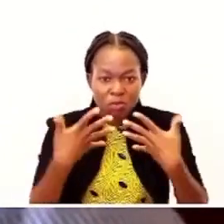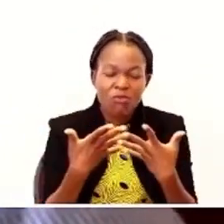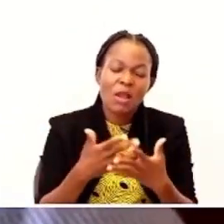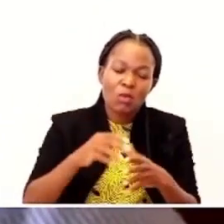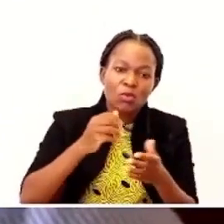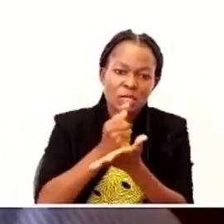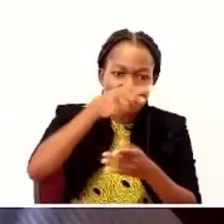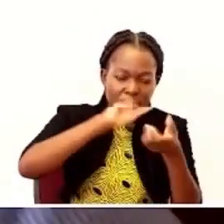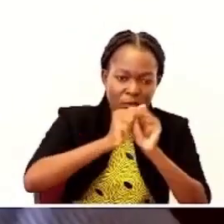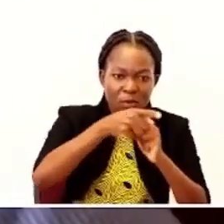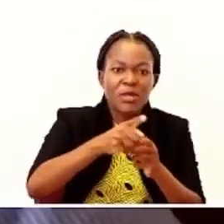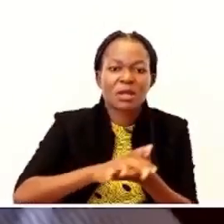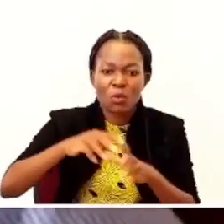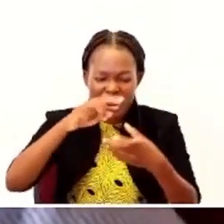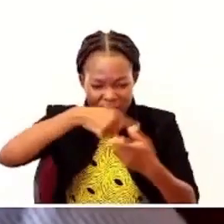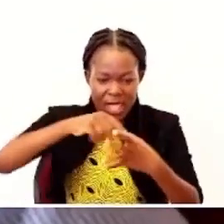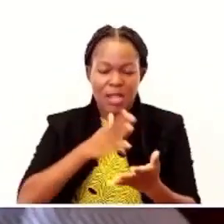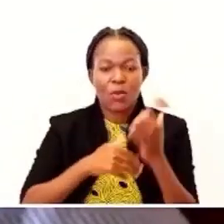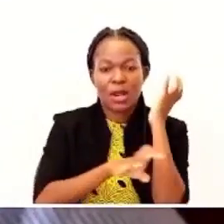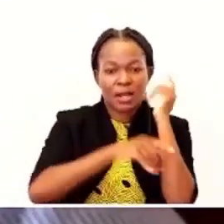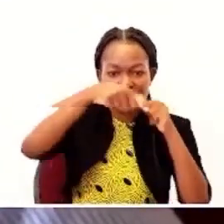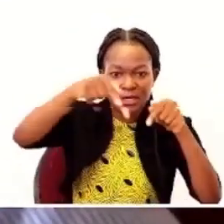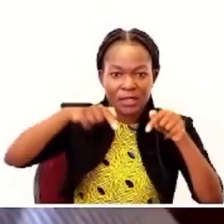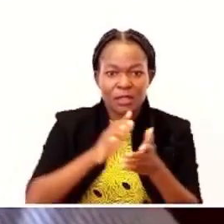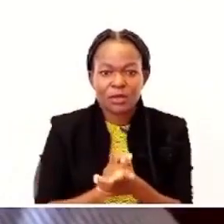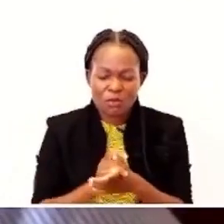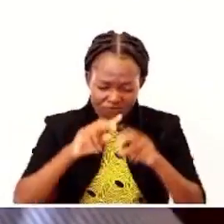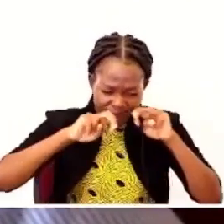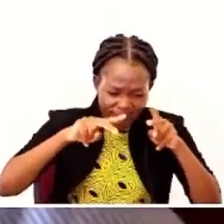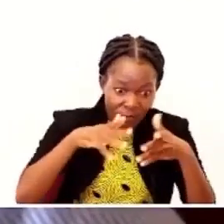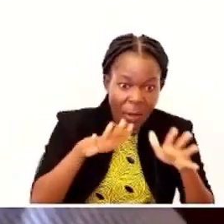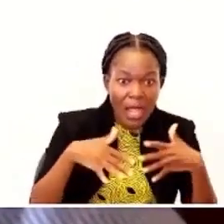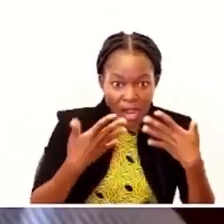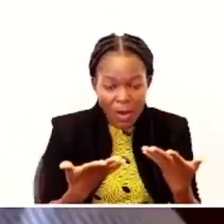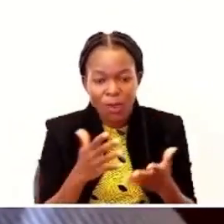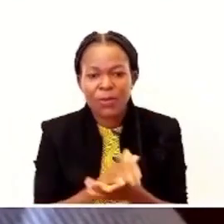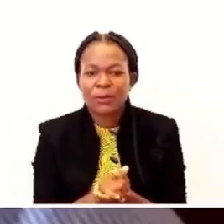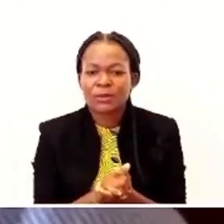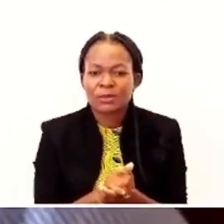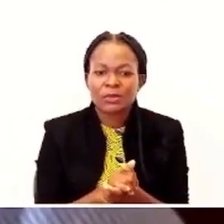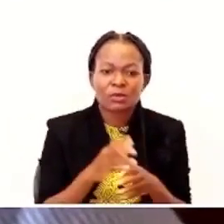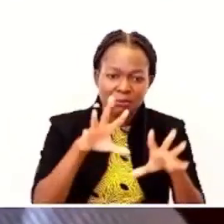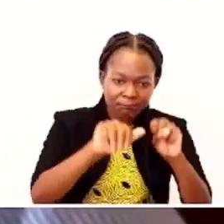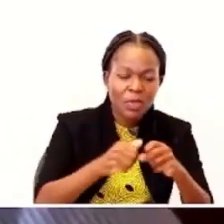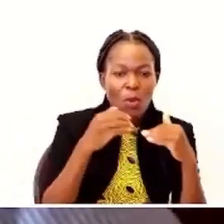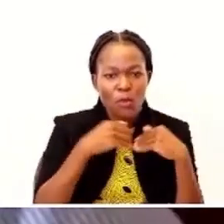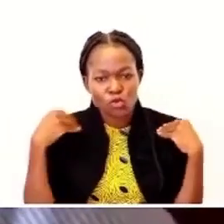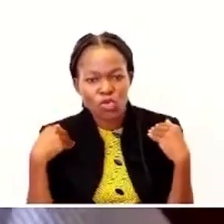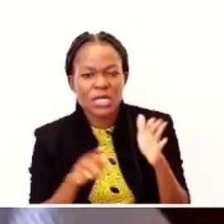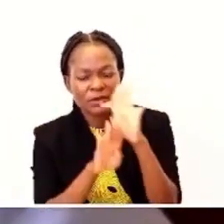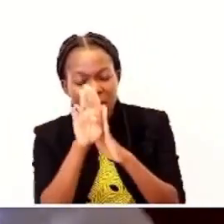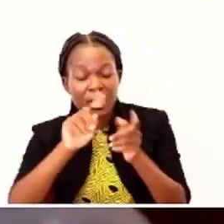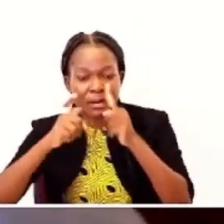communities, to look for innovative solutions, look for alternative development